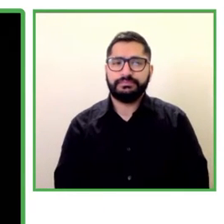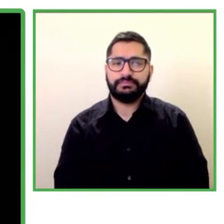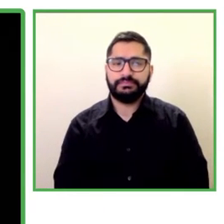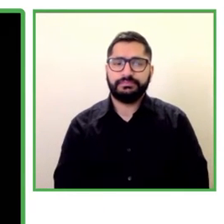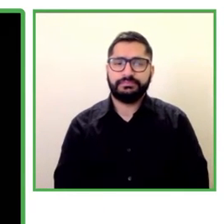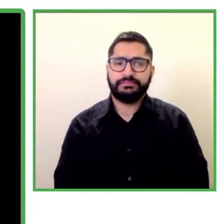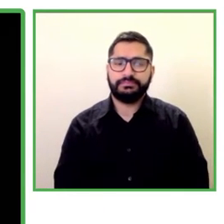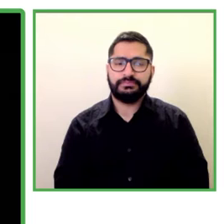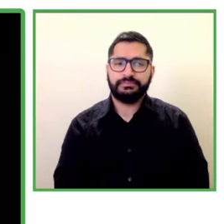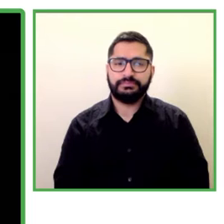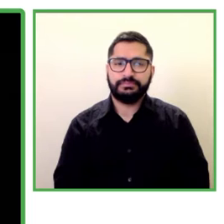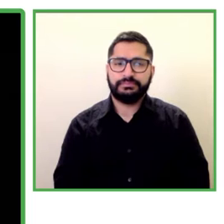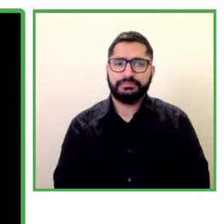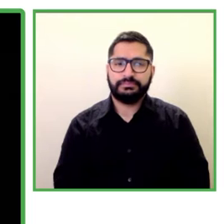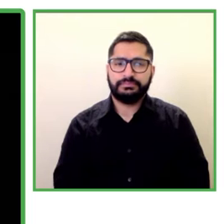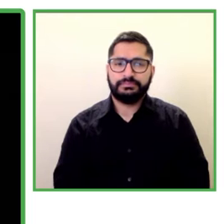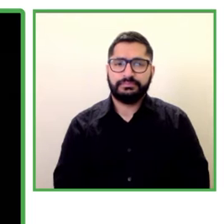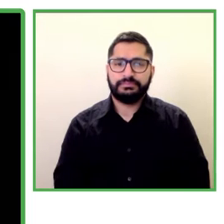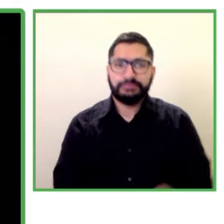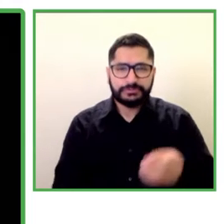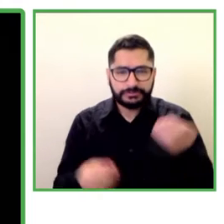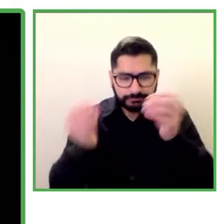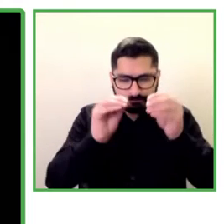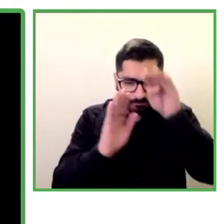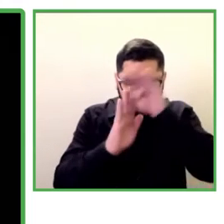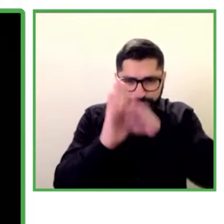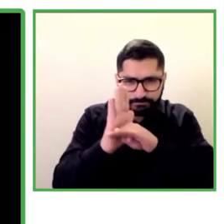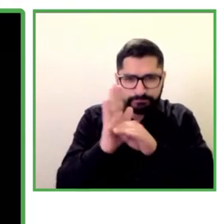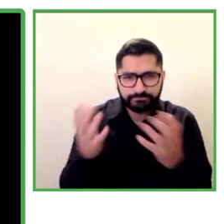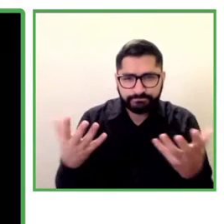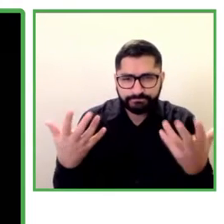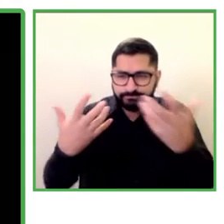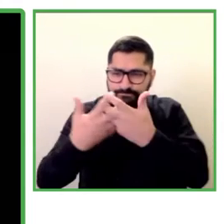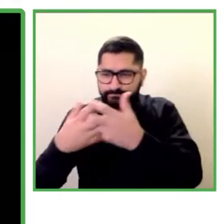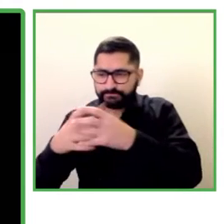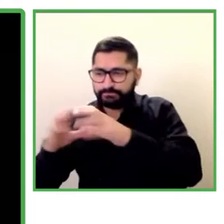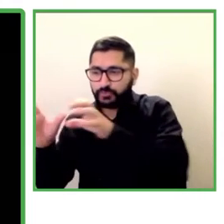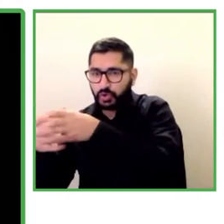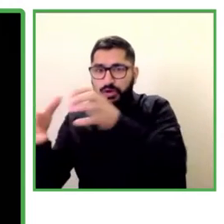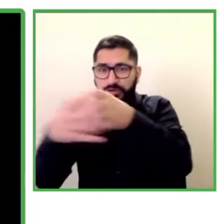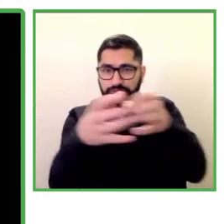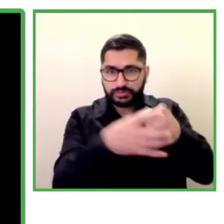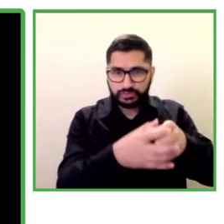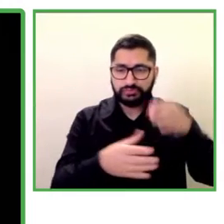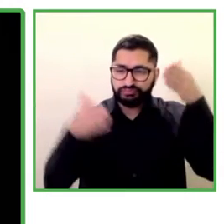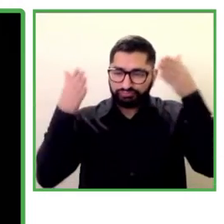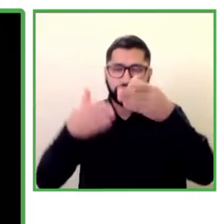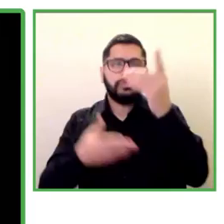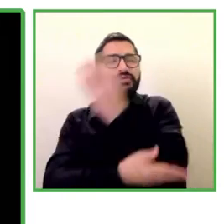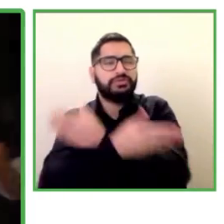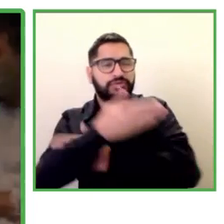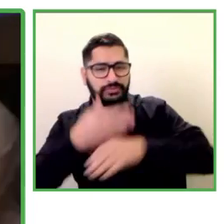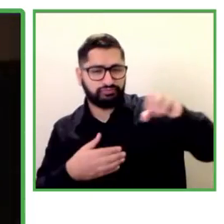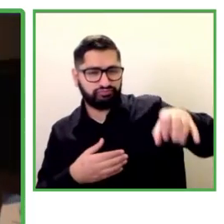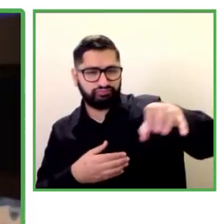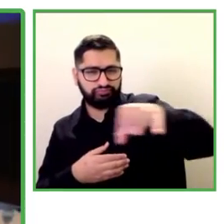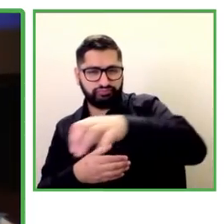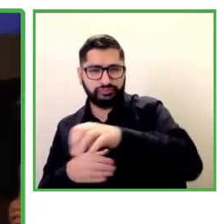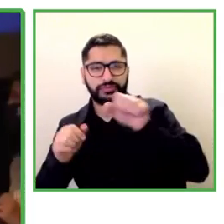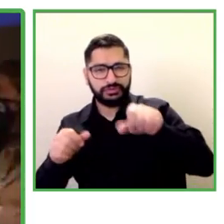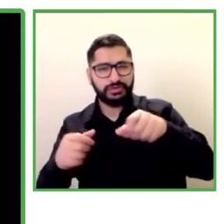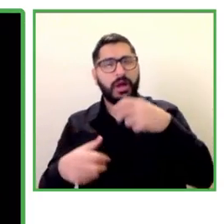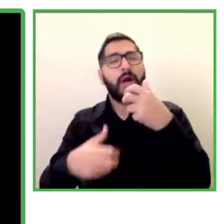In order to generate that bond among the different organizations towards people with disabilities that have so